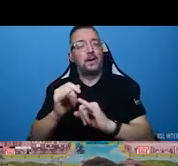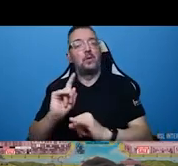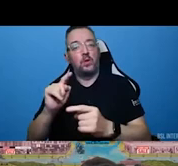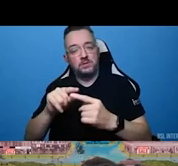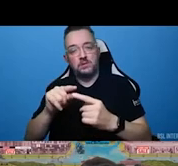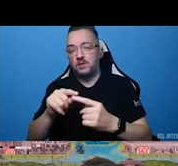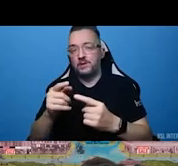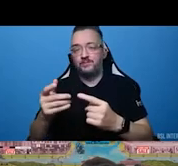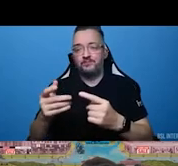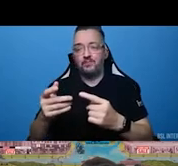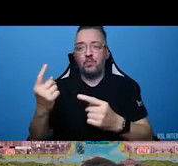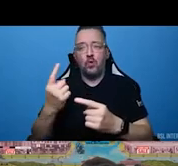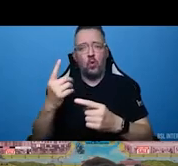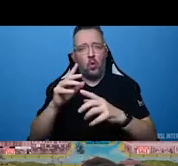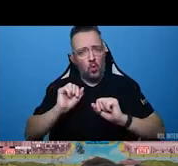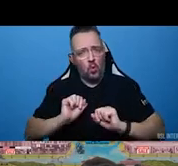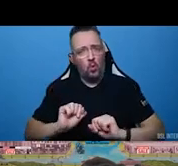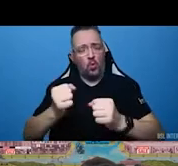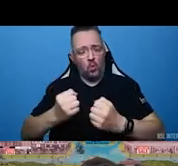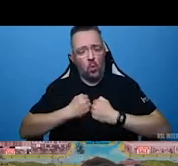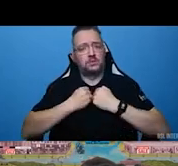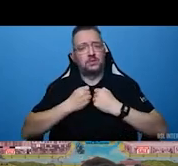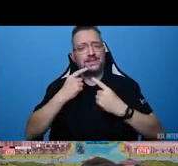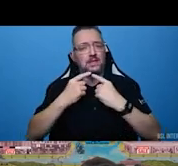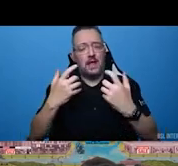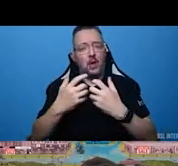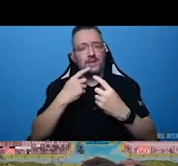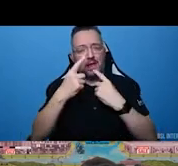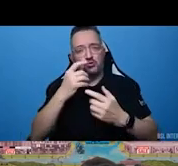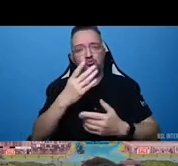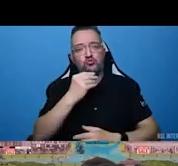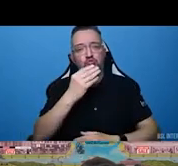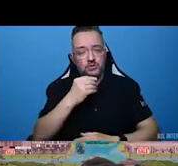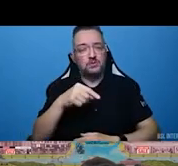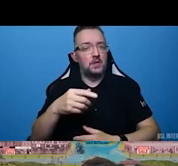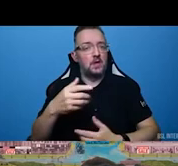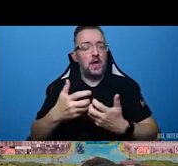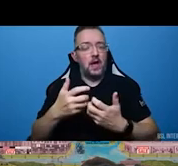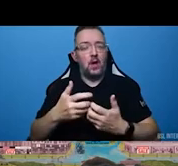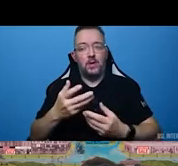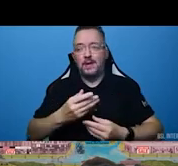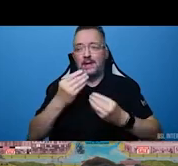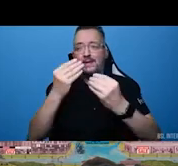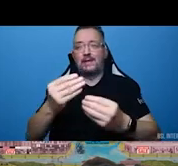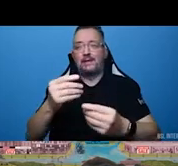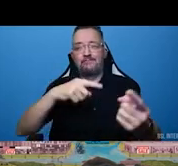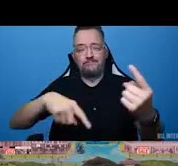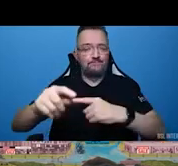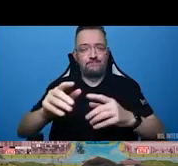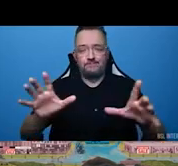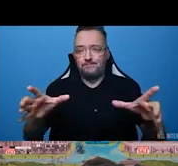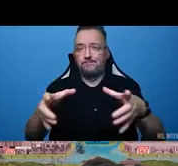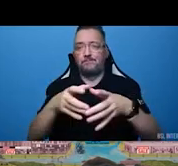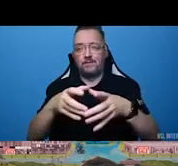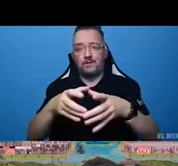that it's not always clear who owns that data and how it's going to be used. So how can we kind of give the individual or the collective more agency